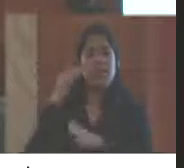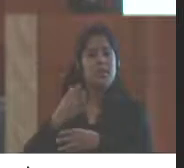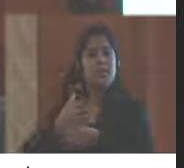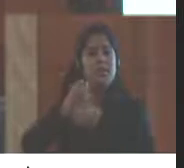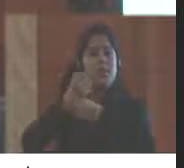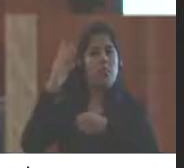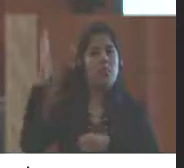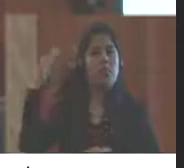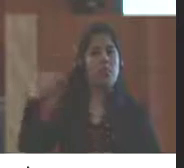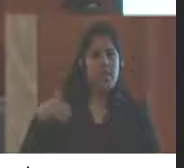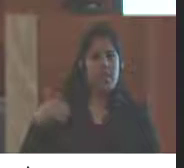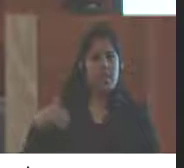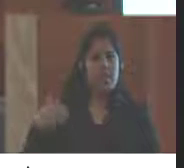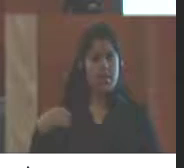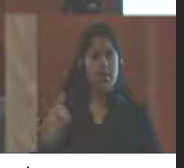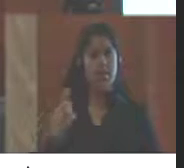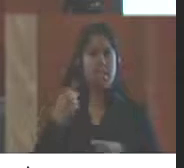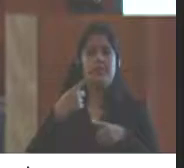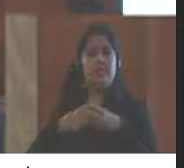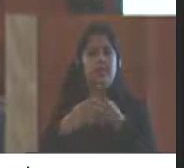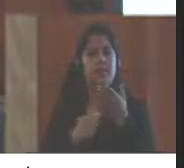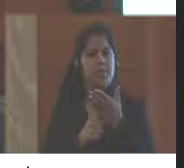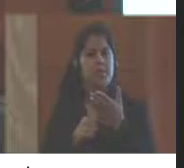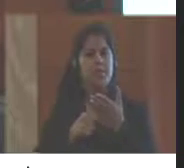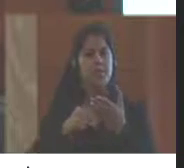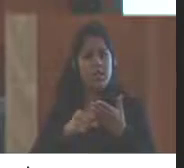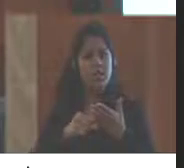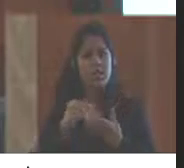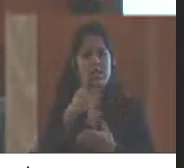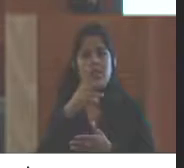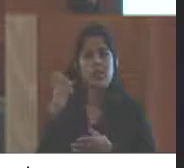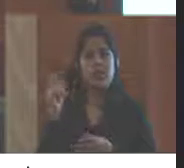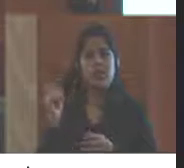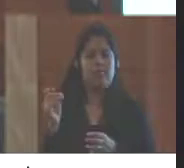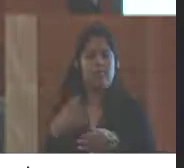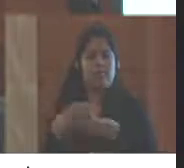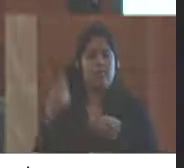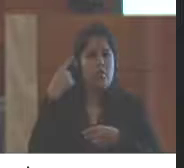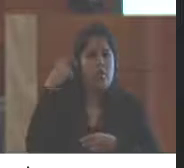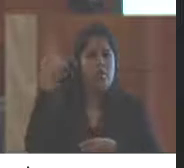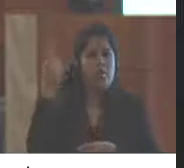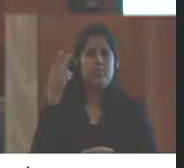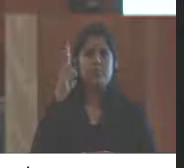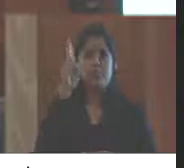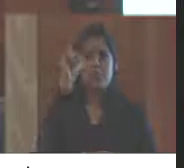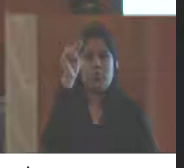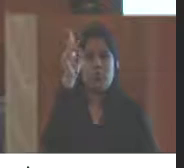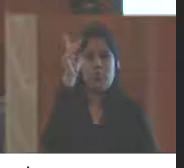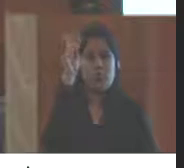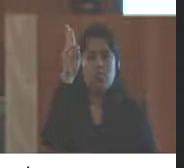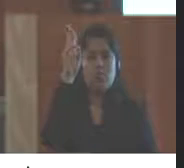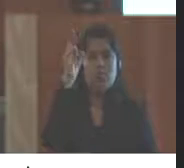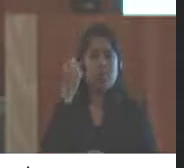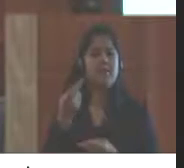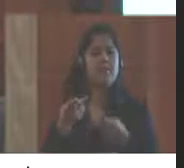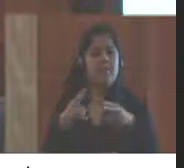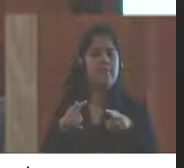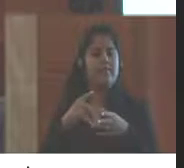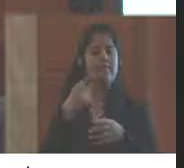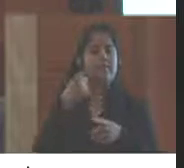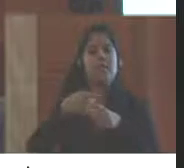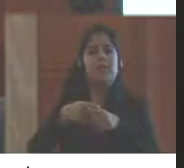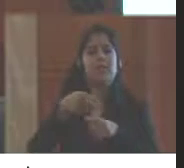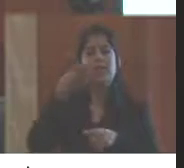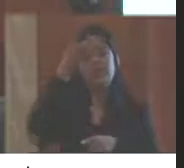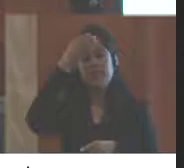thank Maria Cecilia Rodriguez, Minister of Security of Argentina, Mr. Lisandro Rosales of Social Inclusion of Honduras, Minister Augusto Espinosa